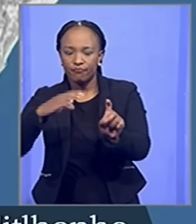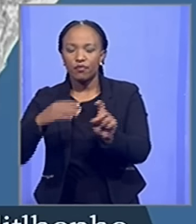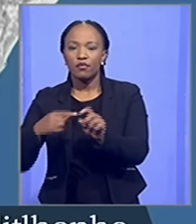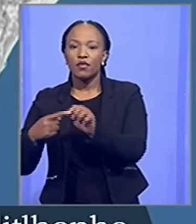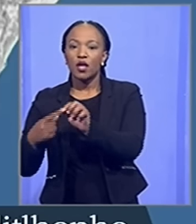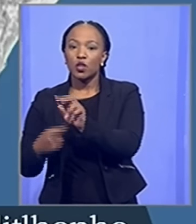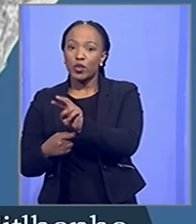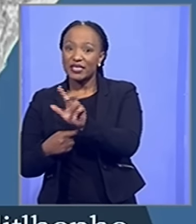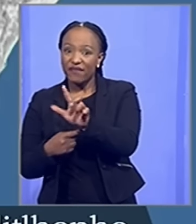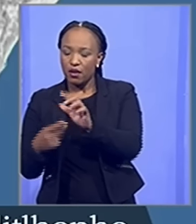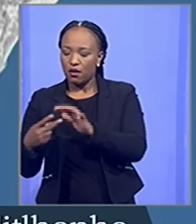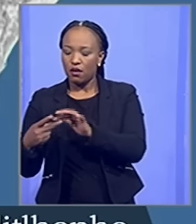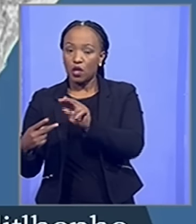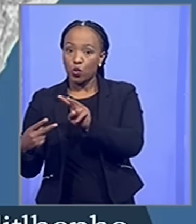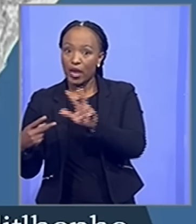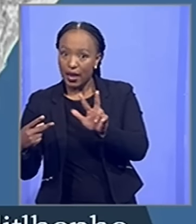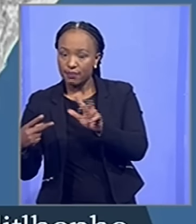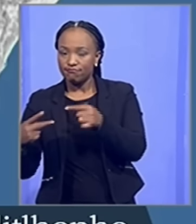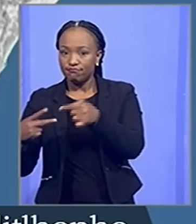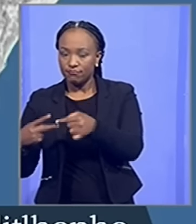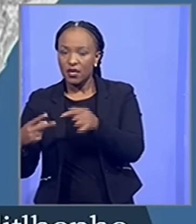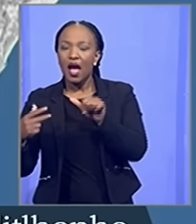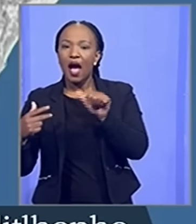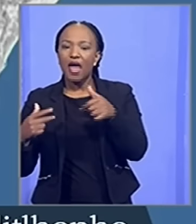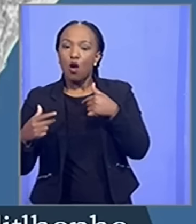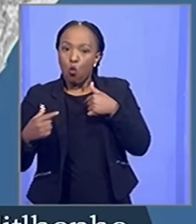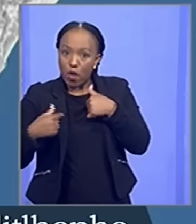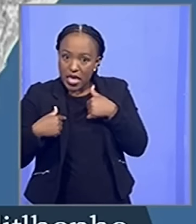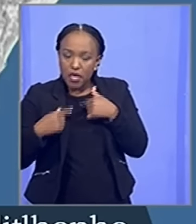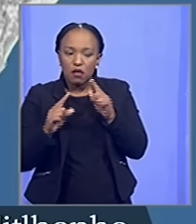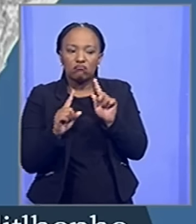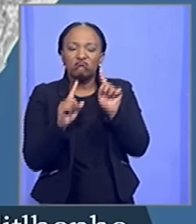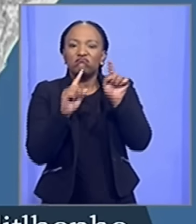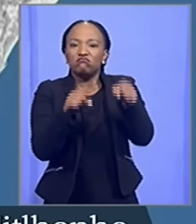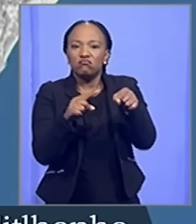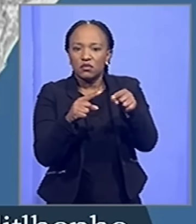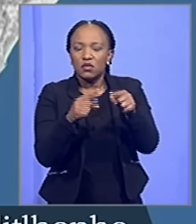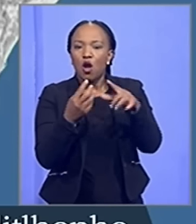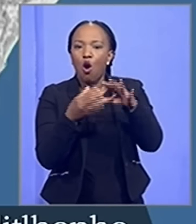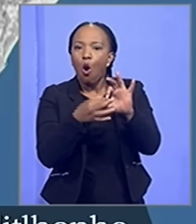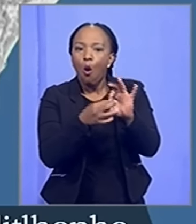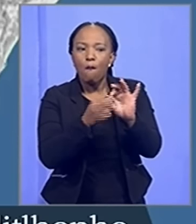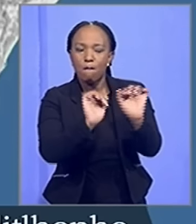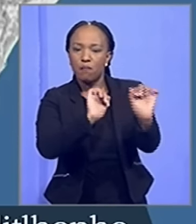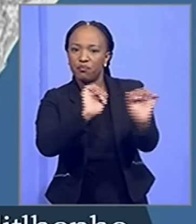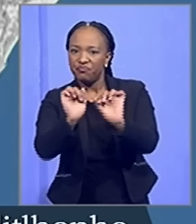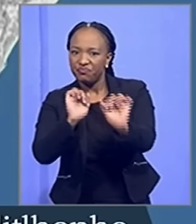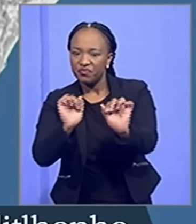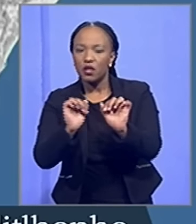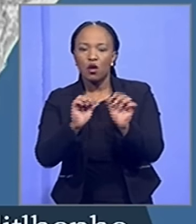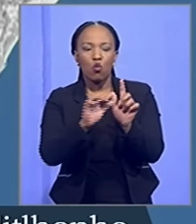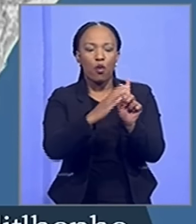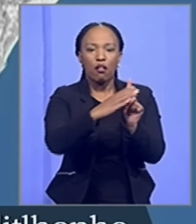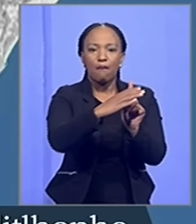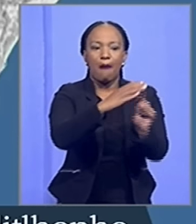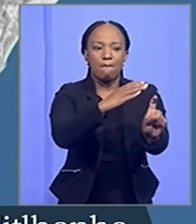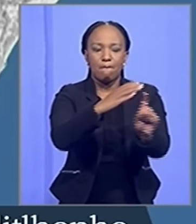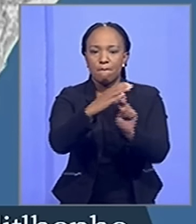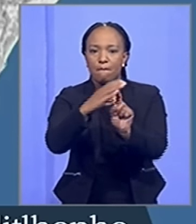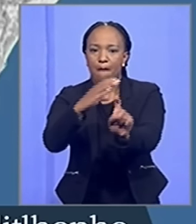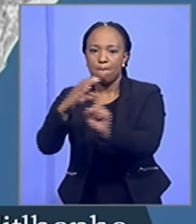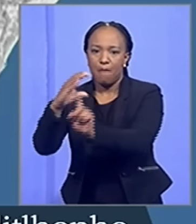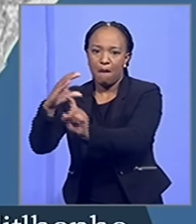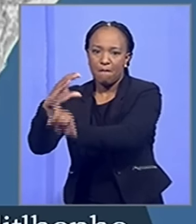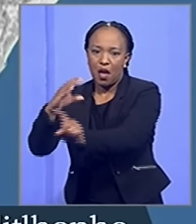di-28 and then go na le ba ba e leng gore ra go ya ko malapeng a bone kgotsa ko ba tlabe ba reteletse gone gore re go ba